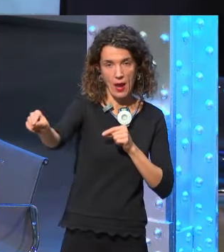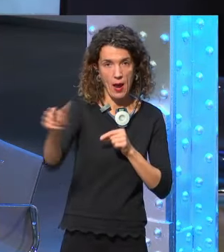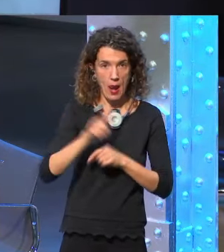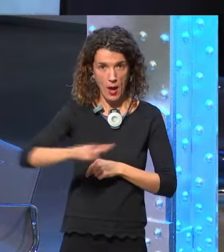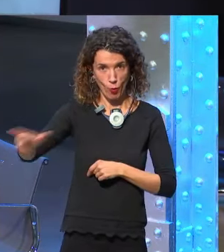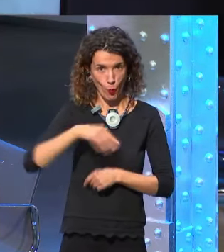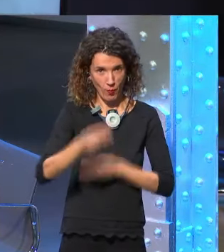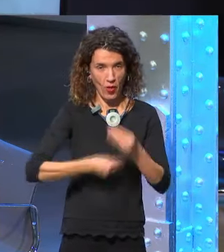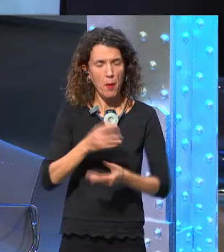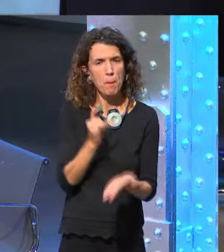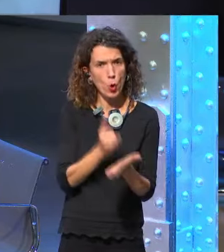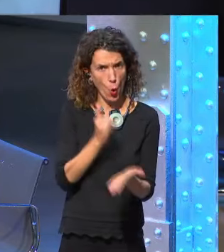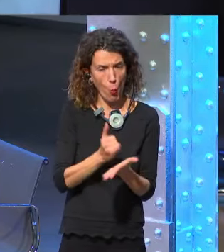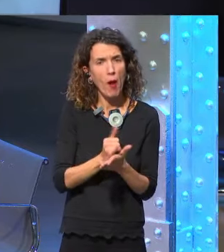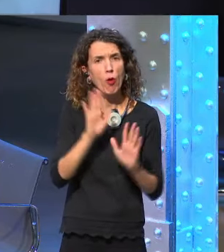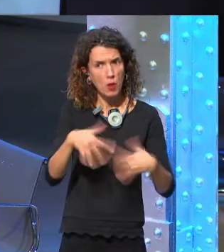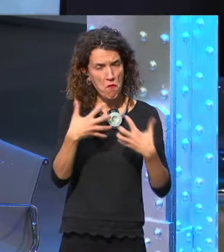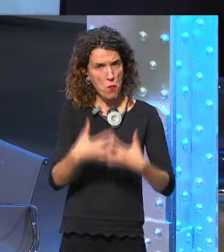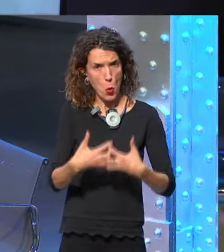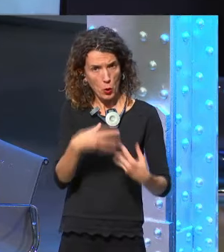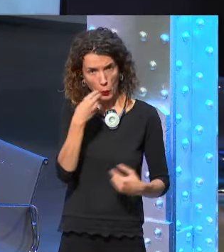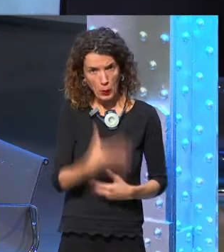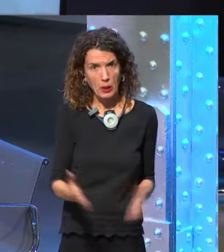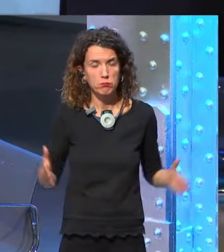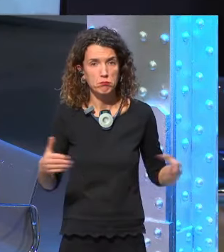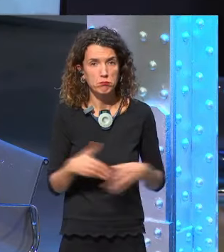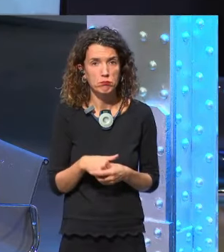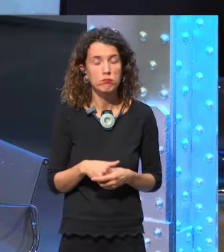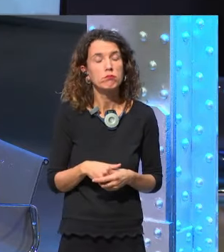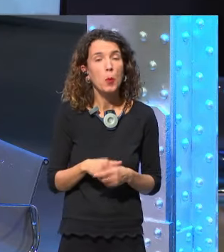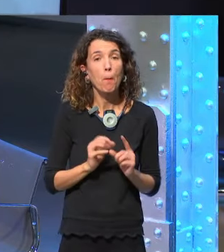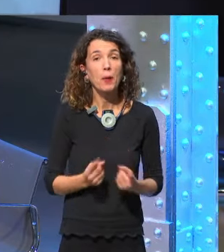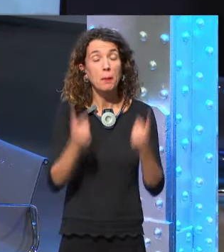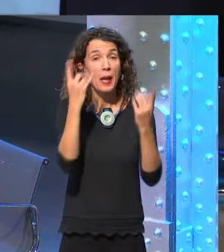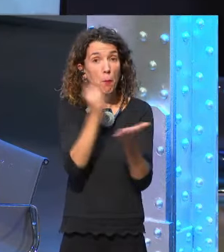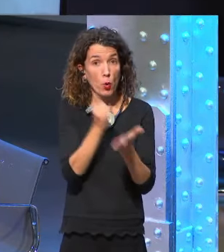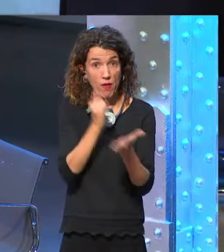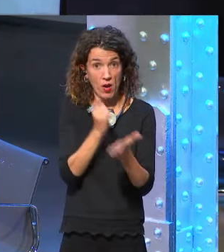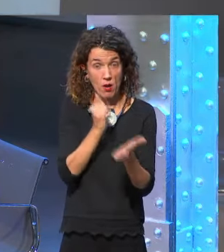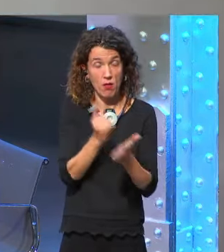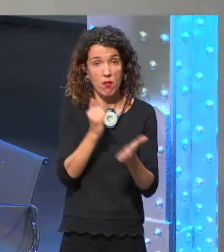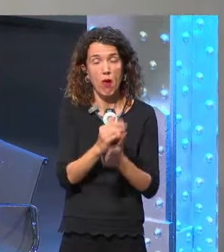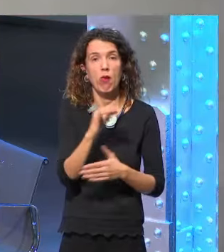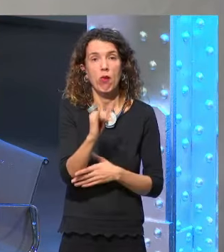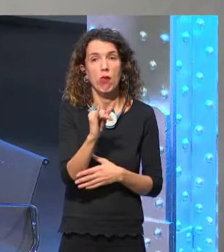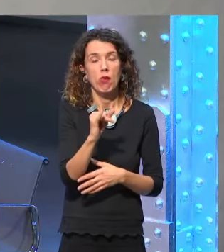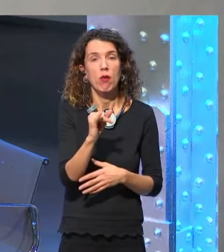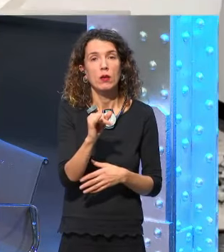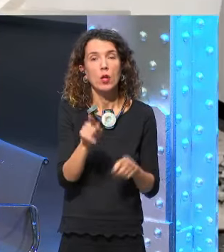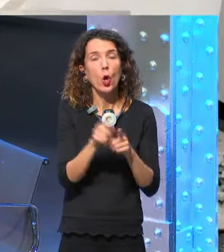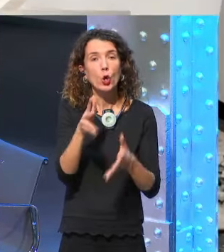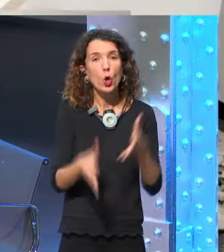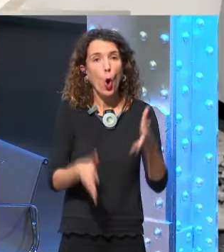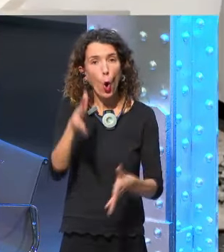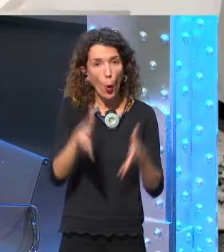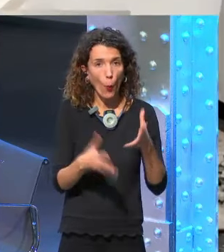and it actually works. So here there was the first test. So you have this robot portioning a little sample of